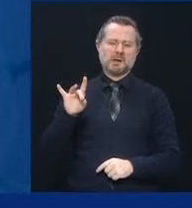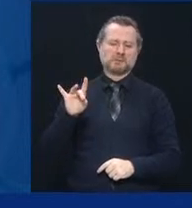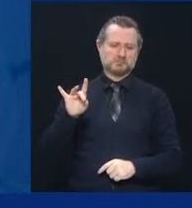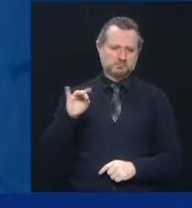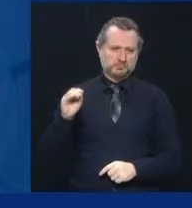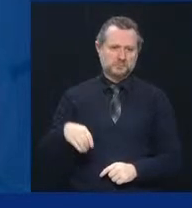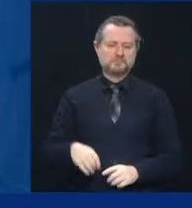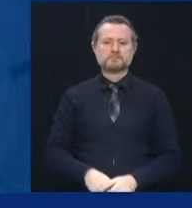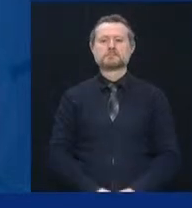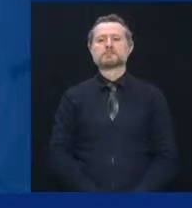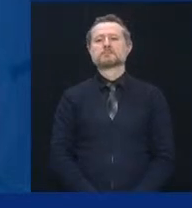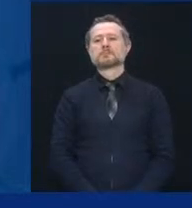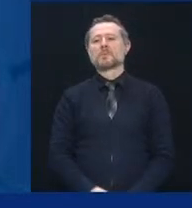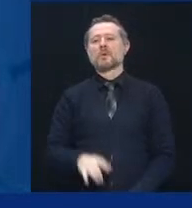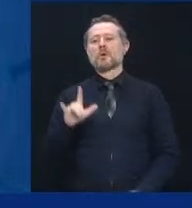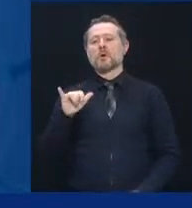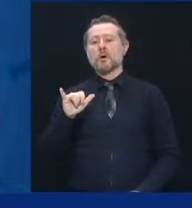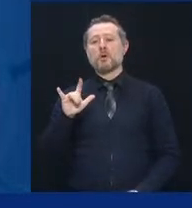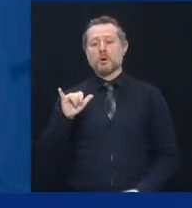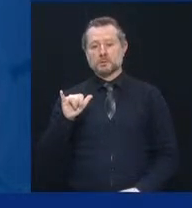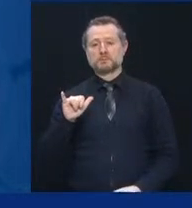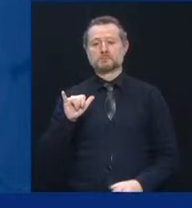Long Island, Long Island, Long Island.